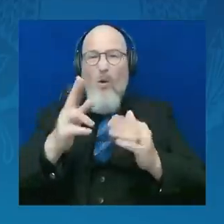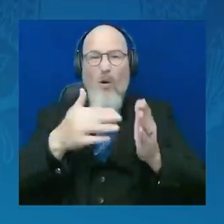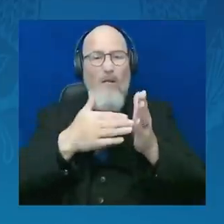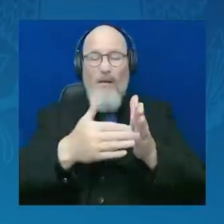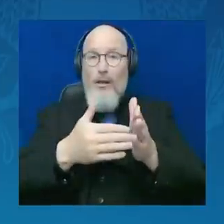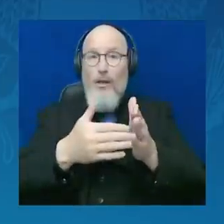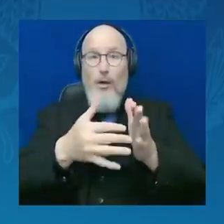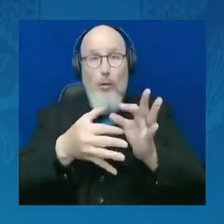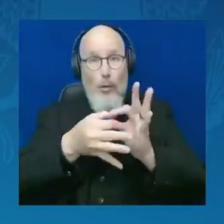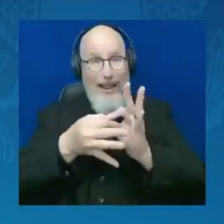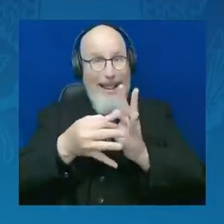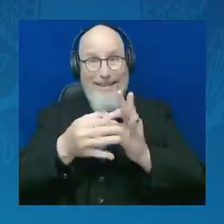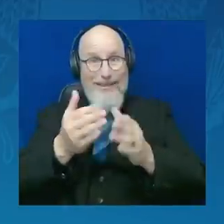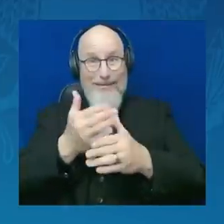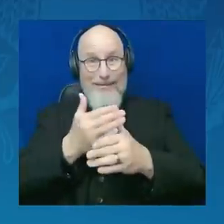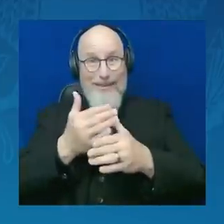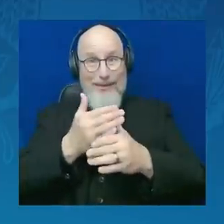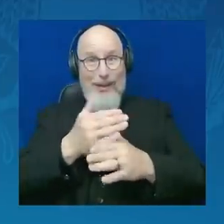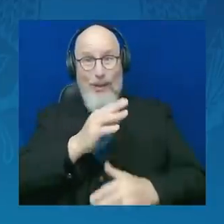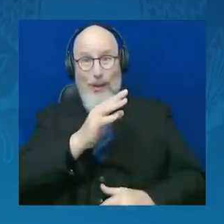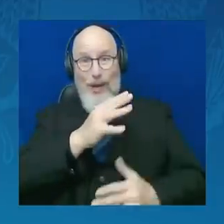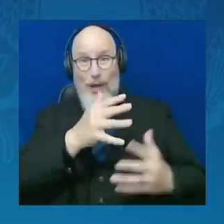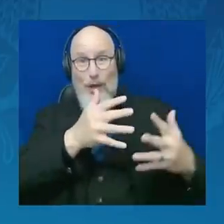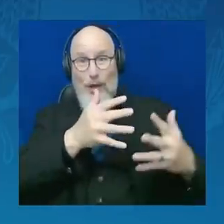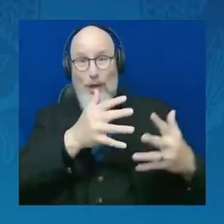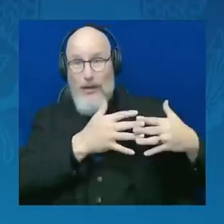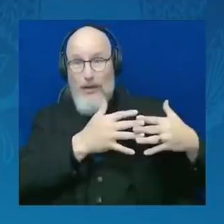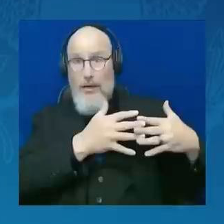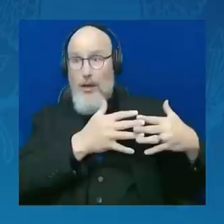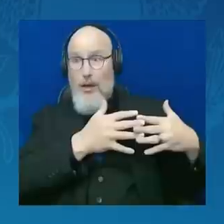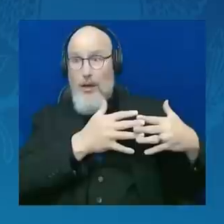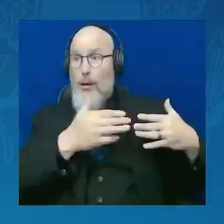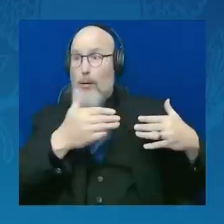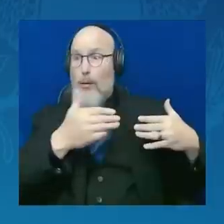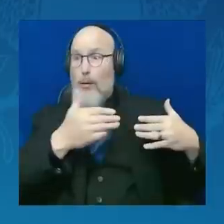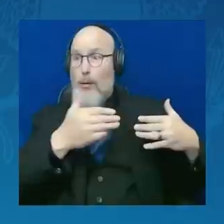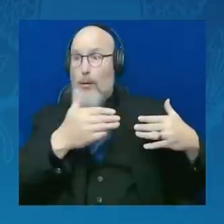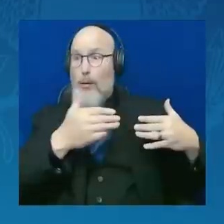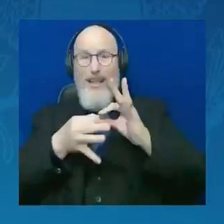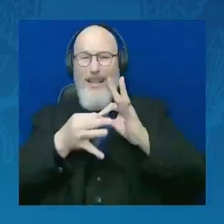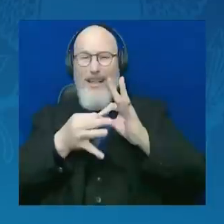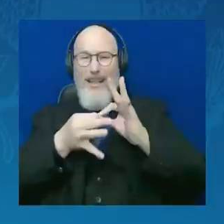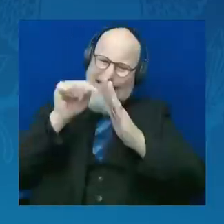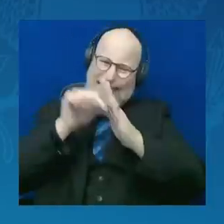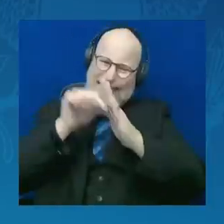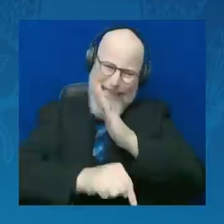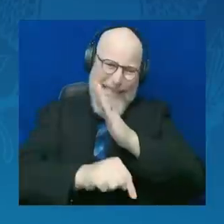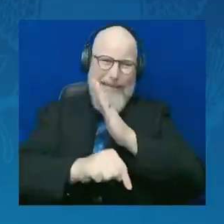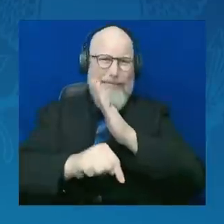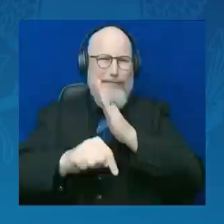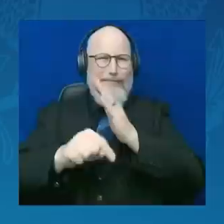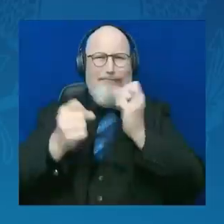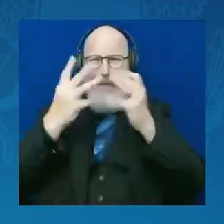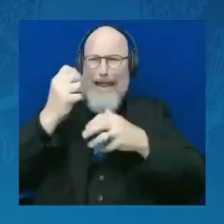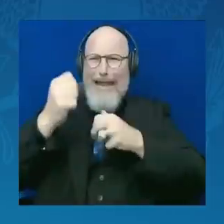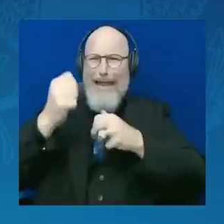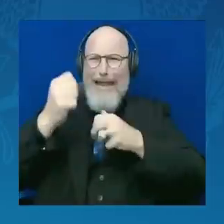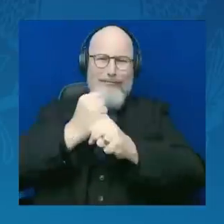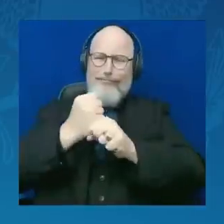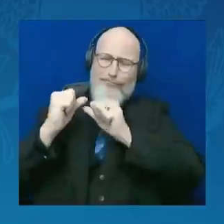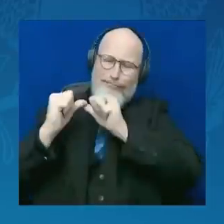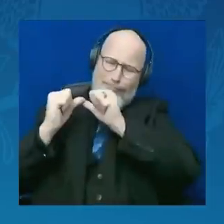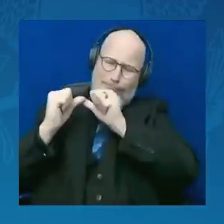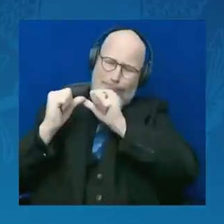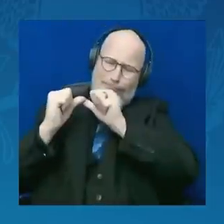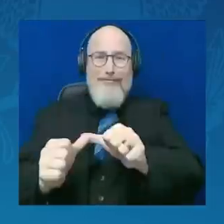and Poland is a deep, enduring, and strong one, and dare I say, has become even